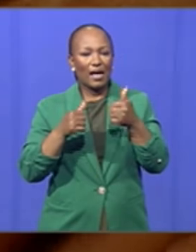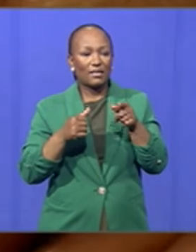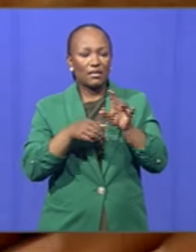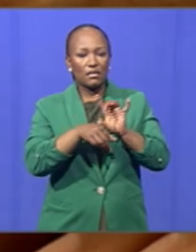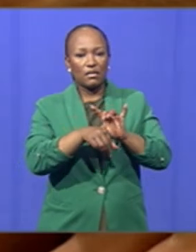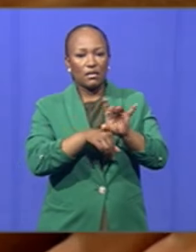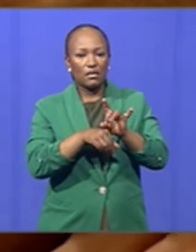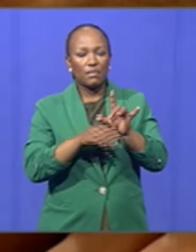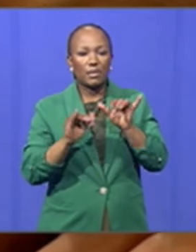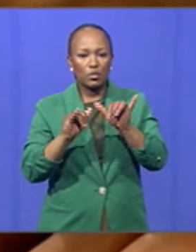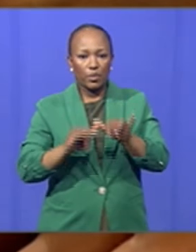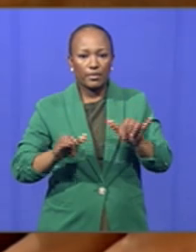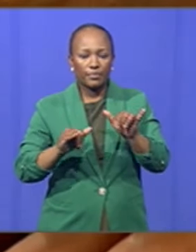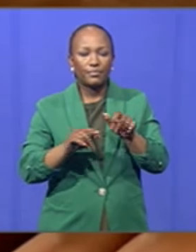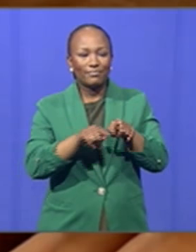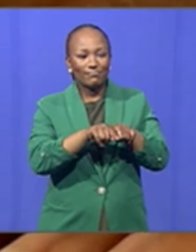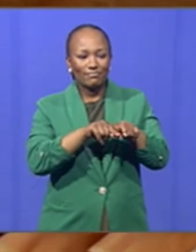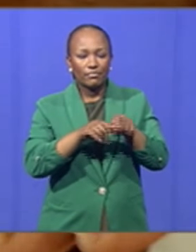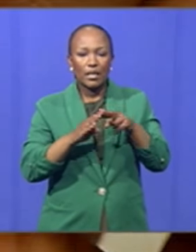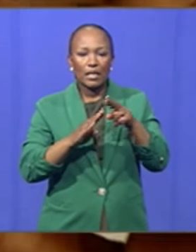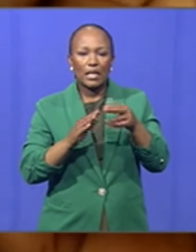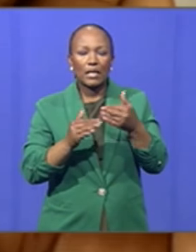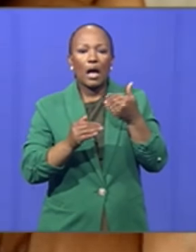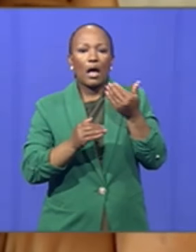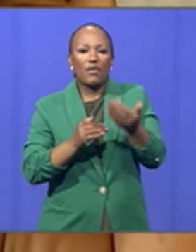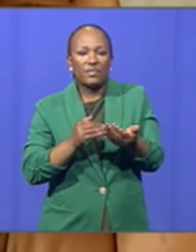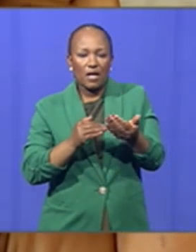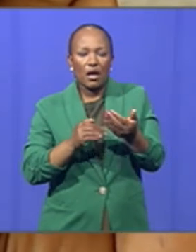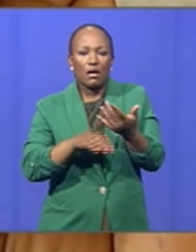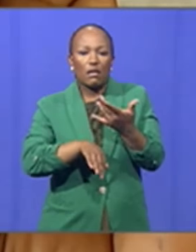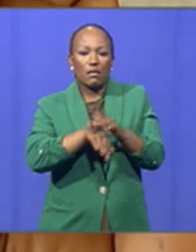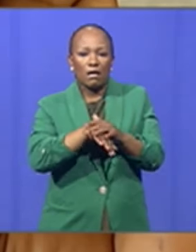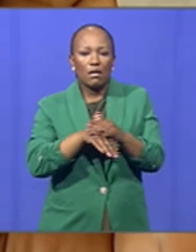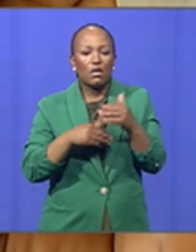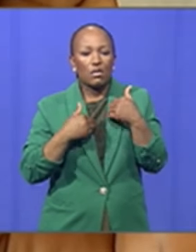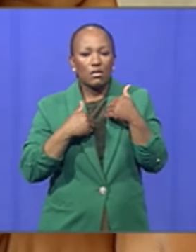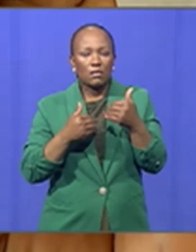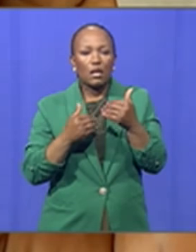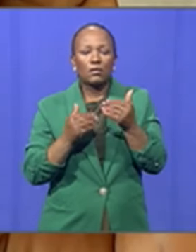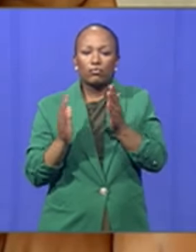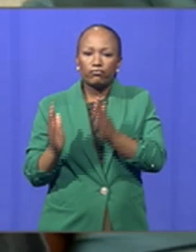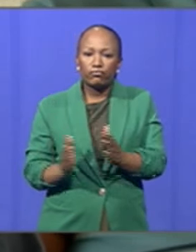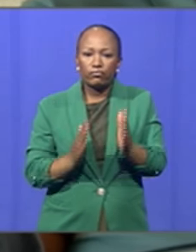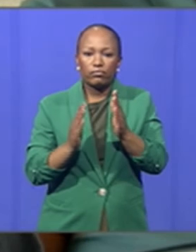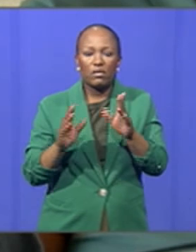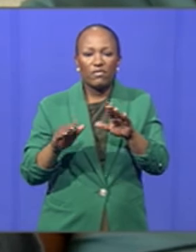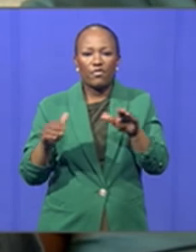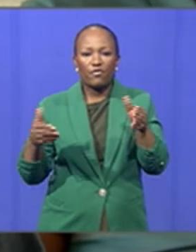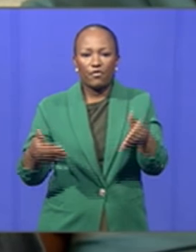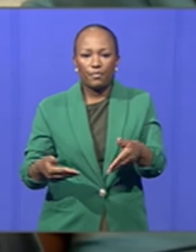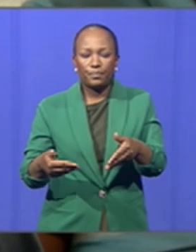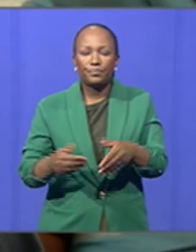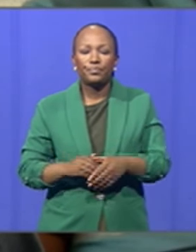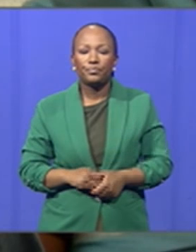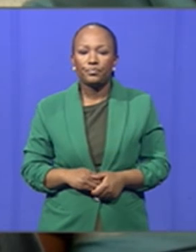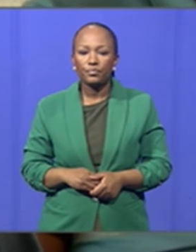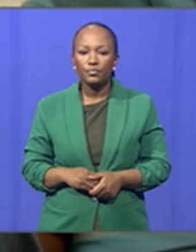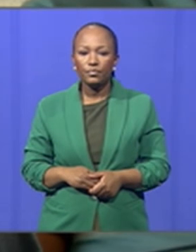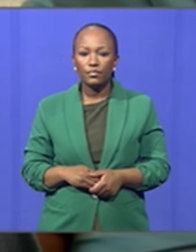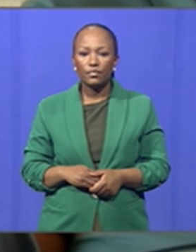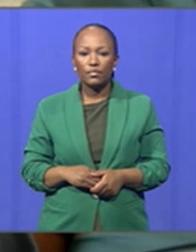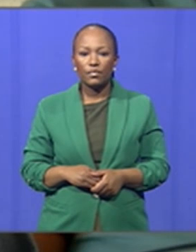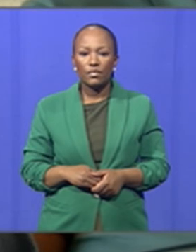ba emele dipoelo tša diteko tša ka morago ga lehu pele ga ge ba ka thoma ka go rulaganya poloko. E ba re morena ba re